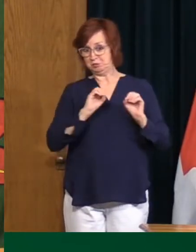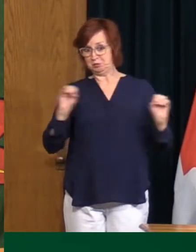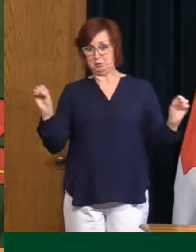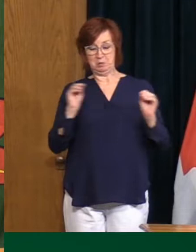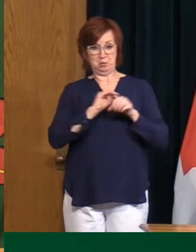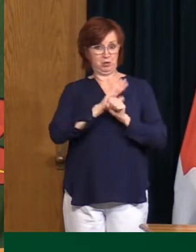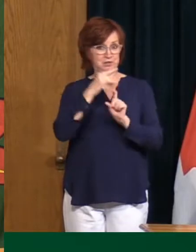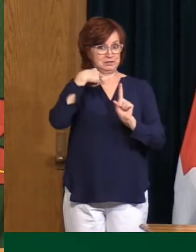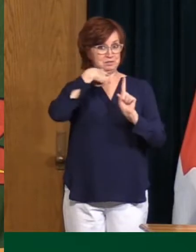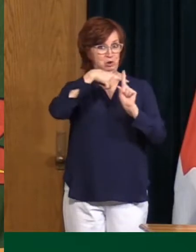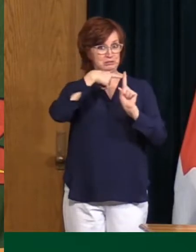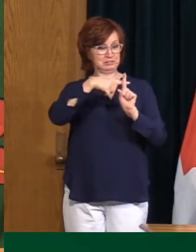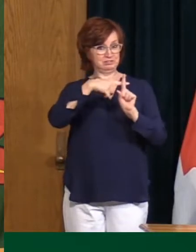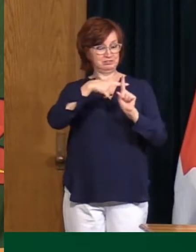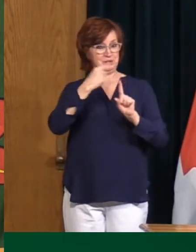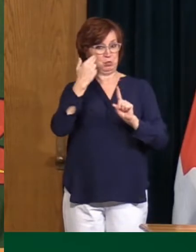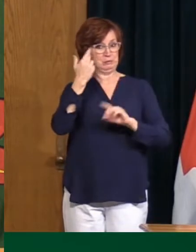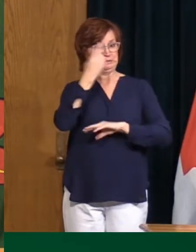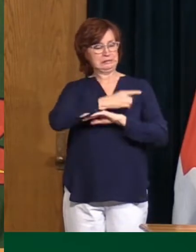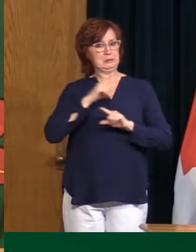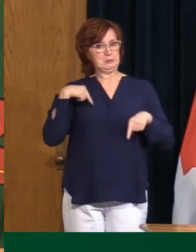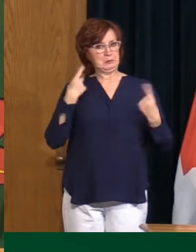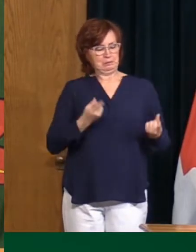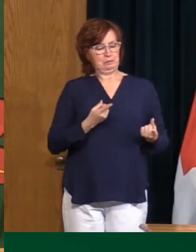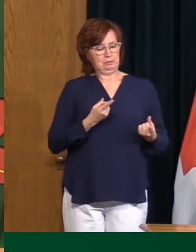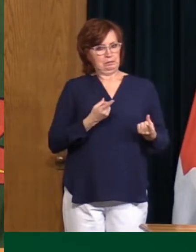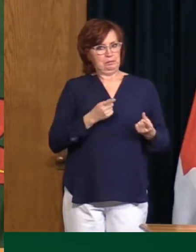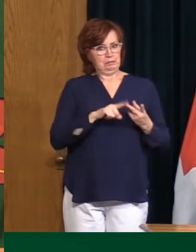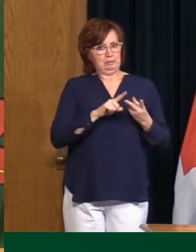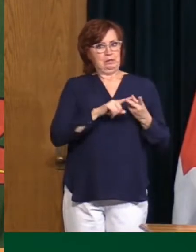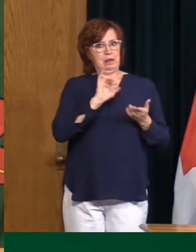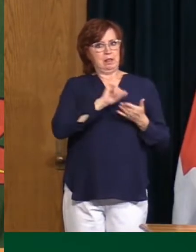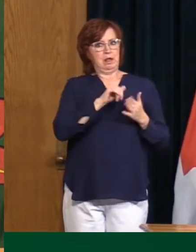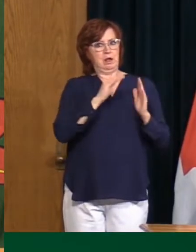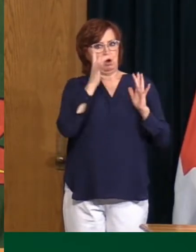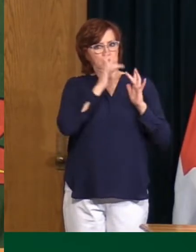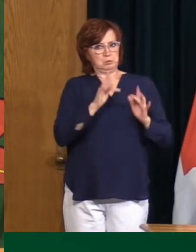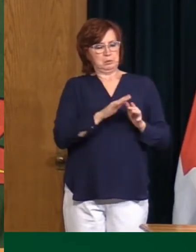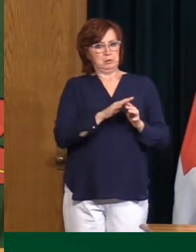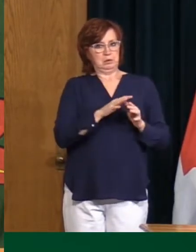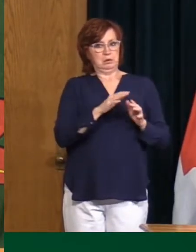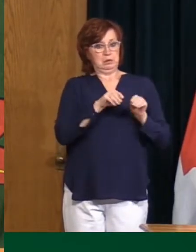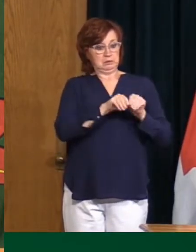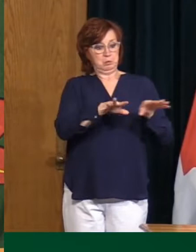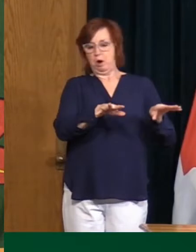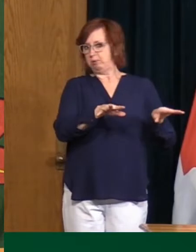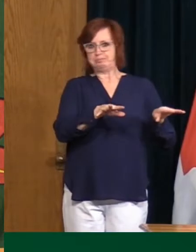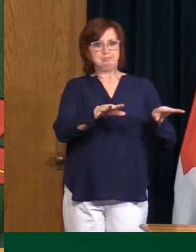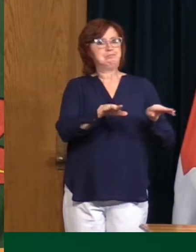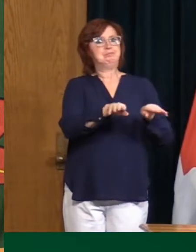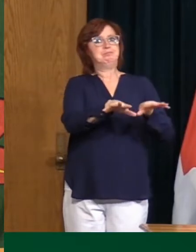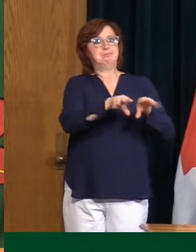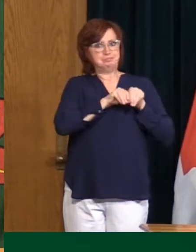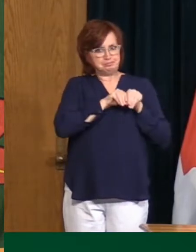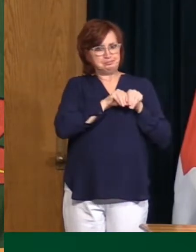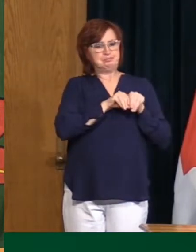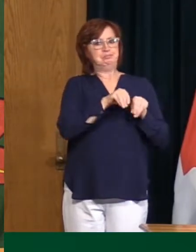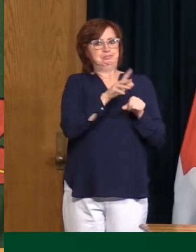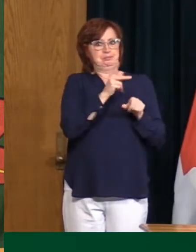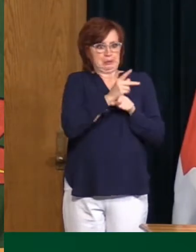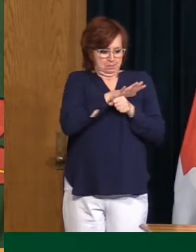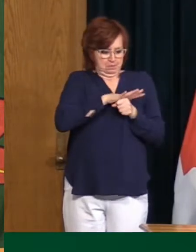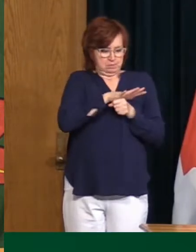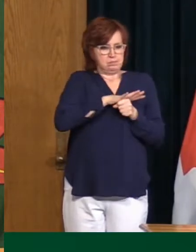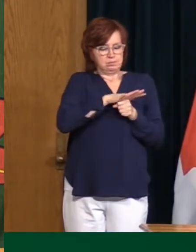this opportunity to thank our healthcare staff for their diligence in working to help contain and mitigate this outbreak, and the support of the community leaders